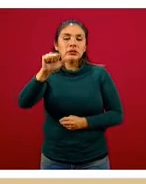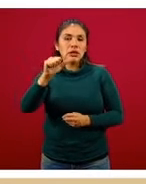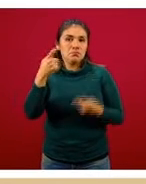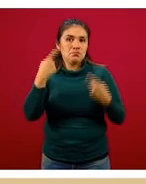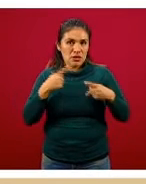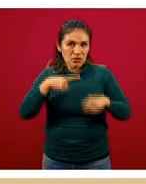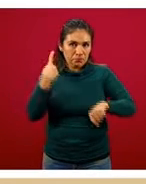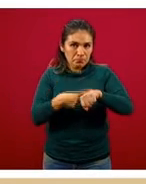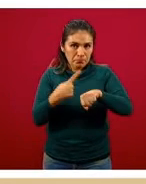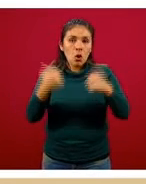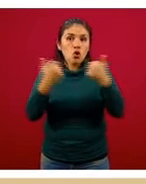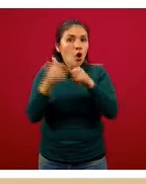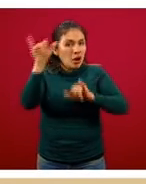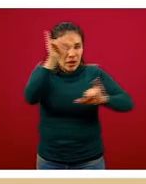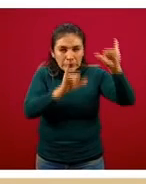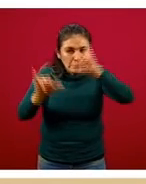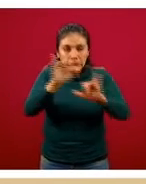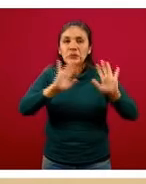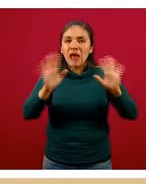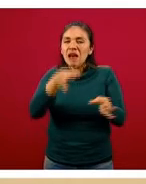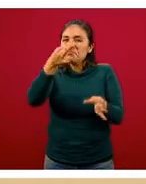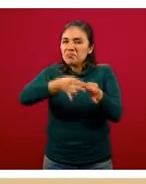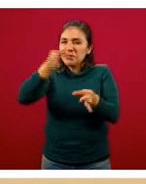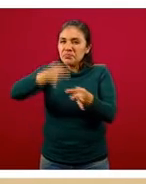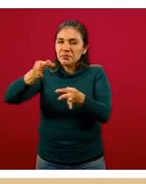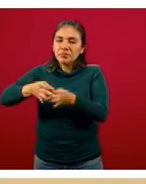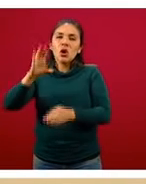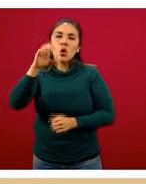number is